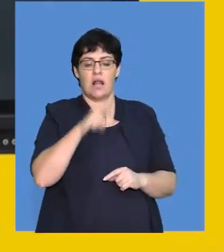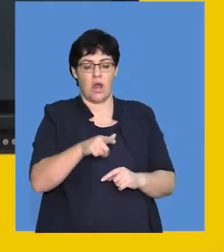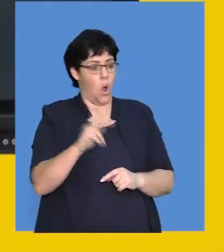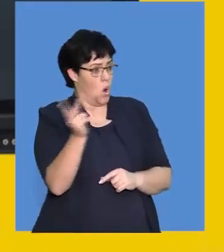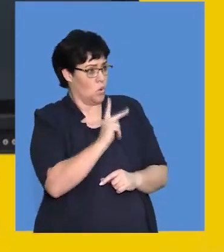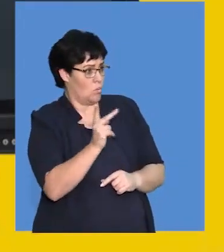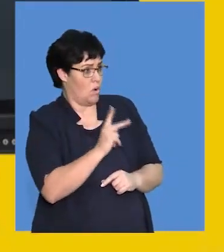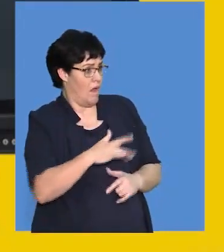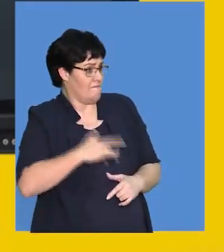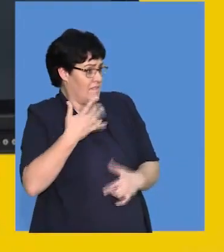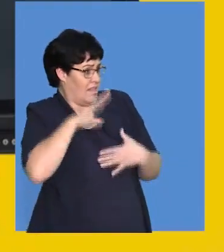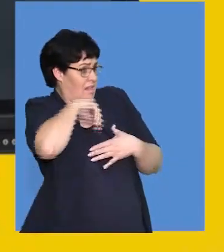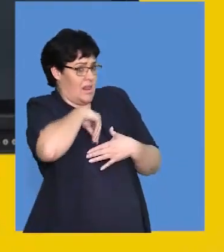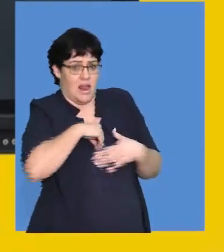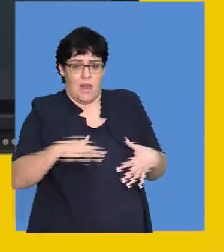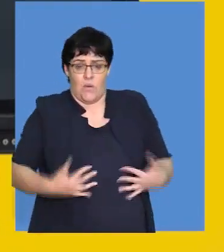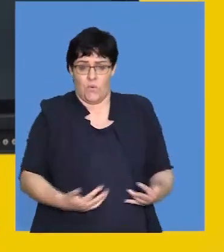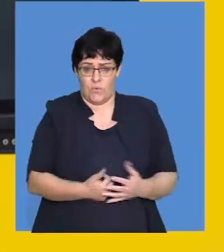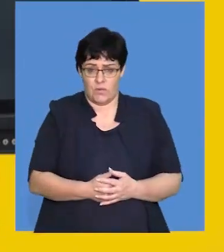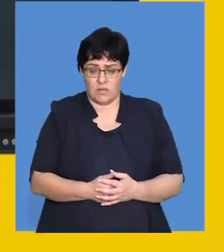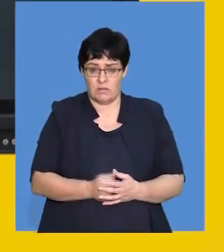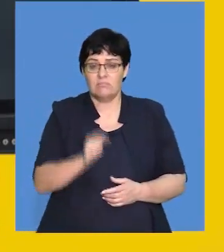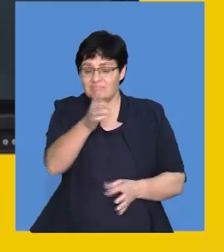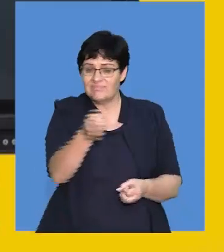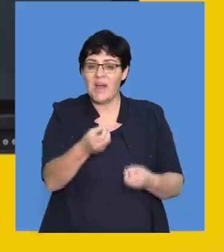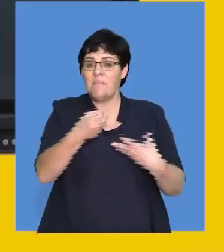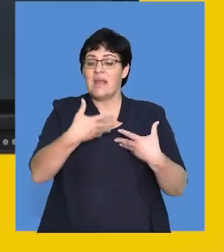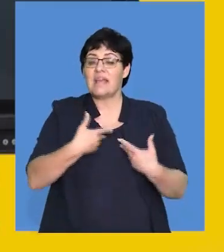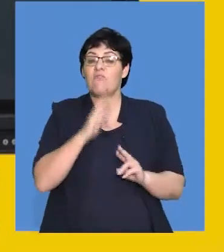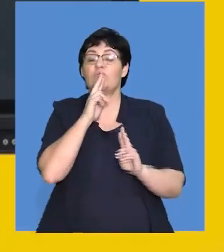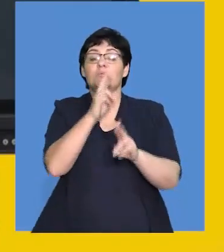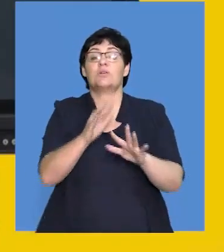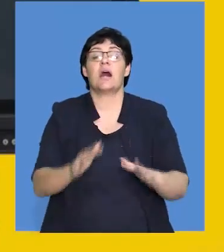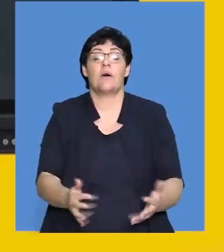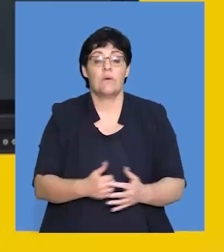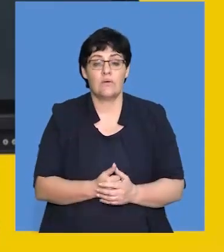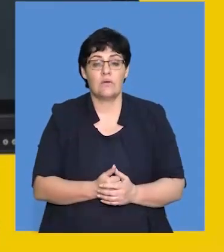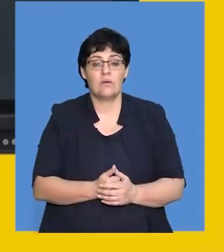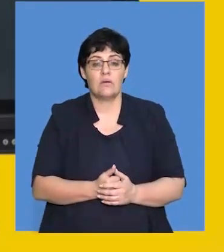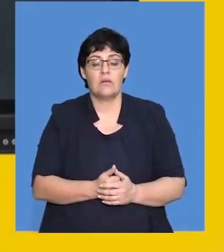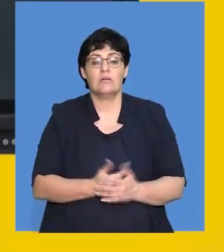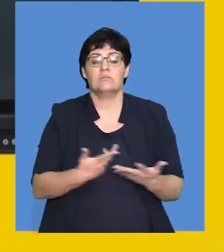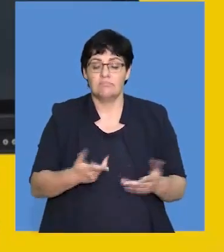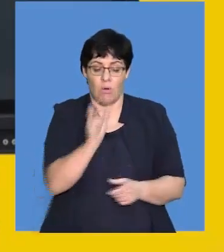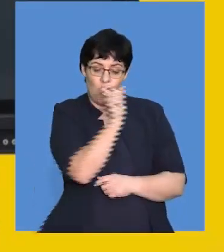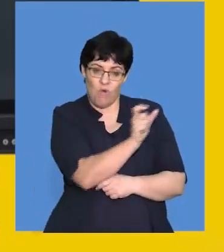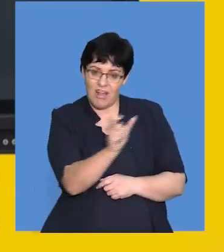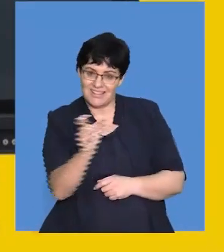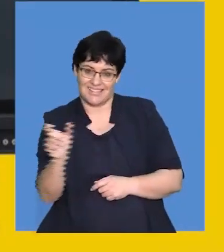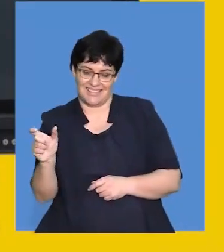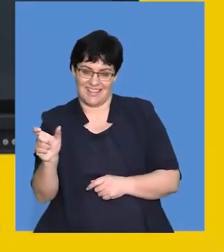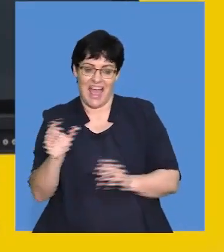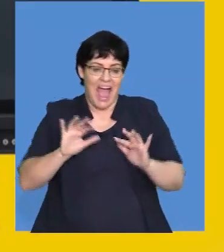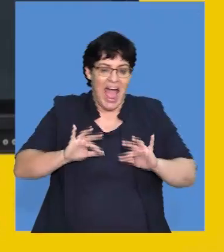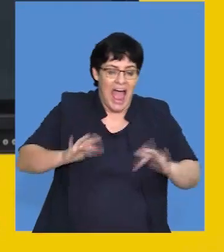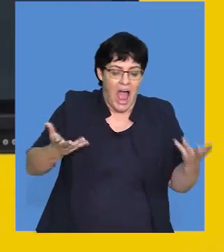is feeling. So what you must give as a response is about the words, the way they come out